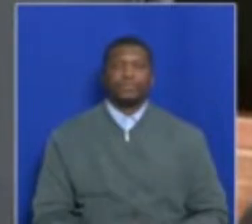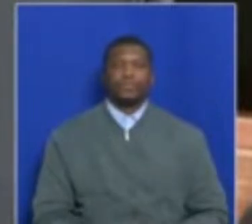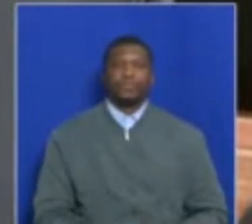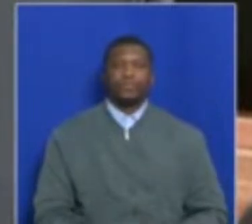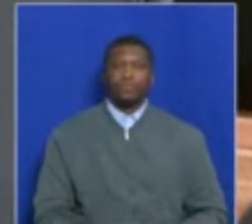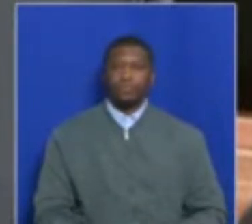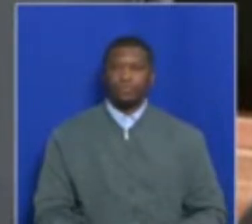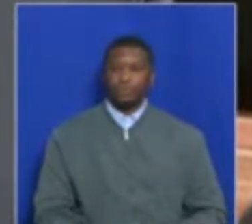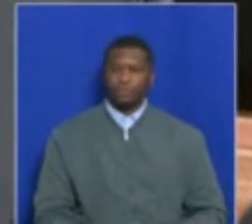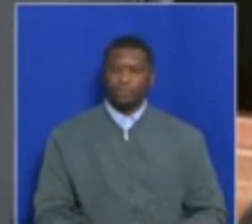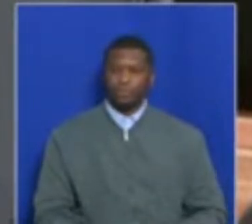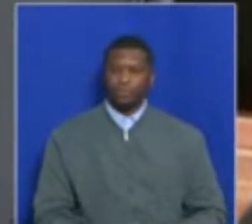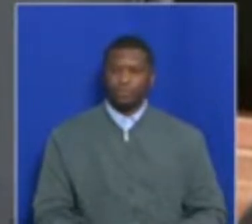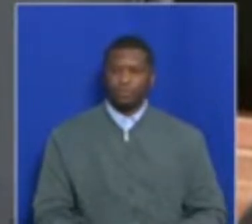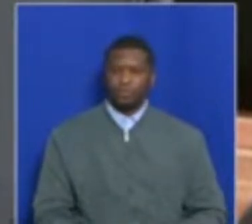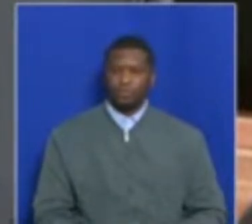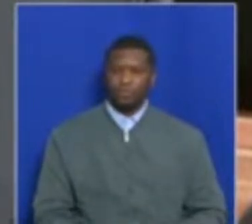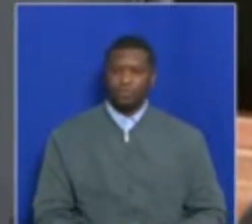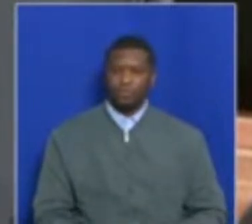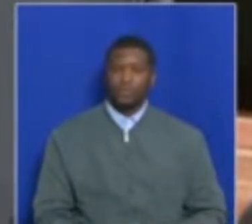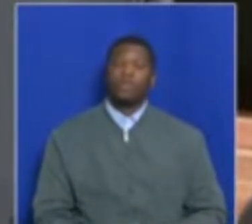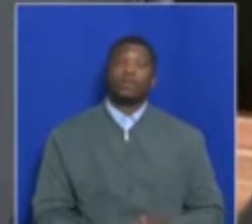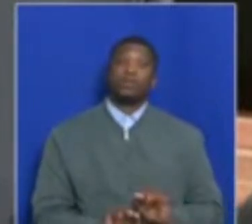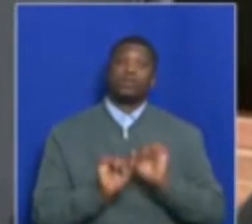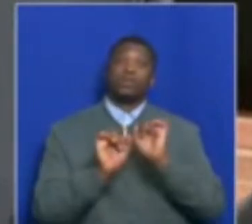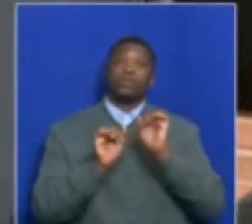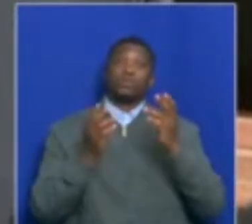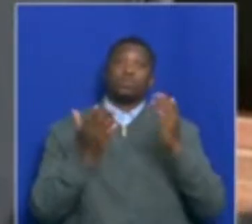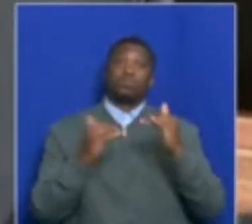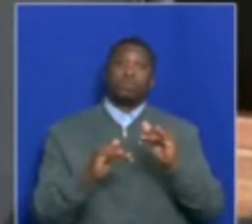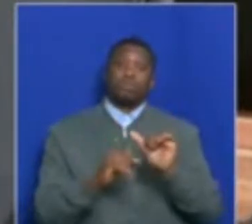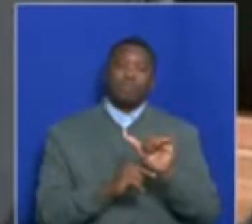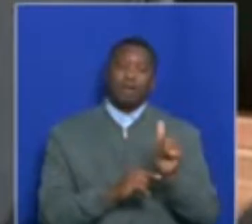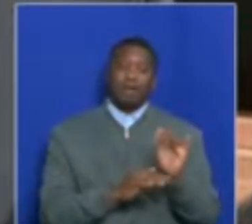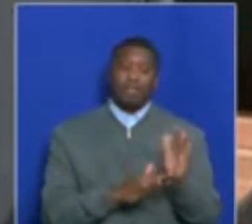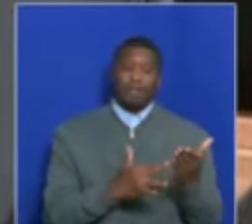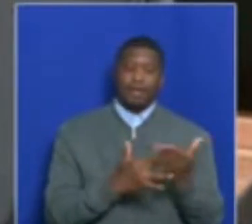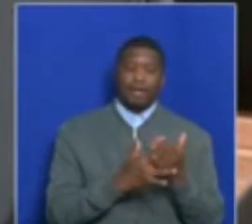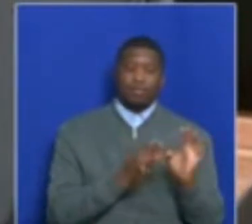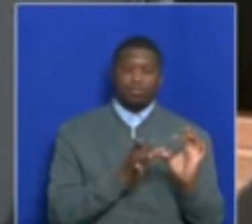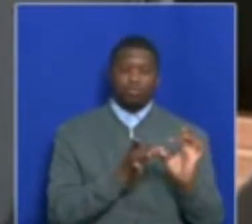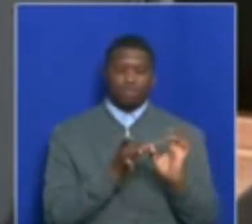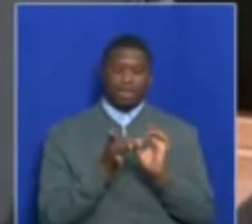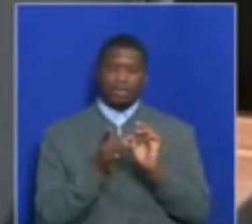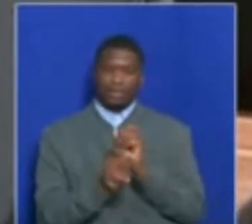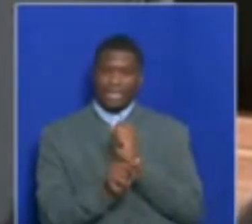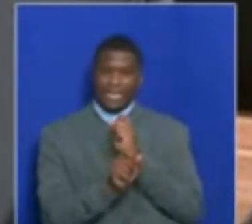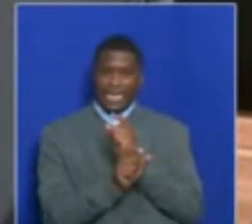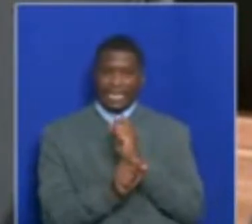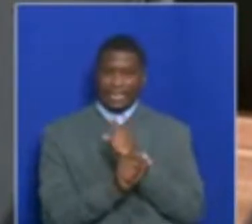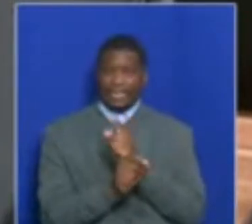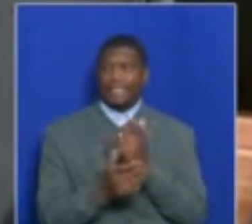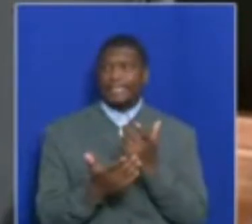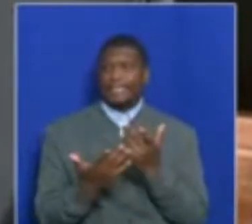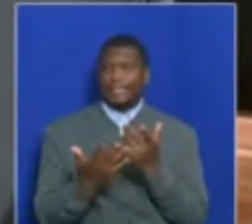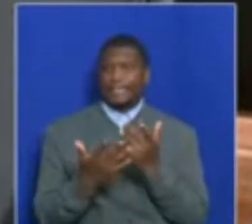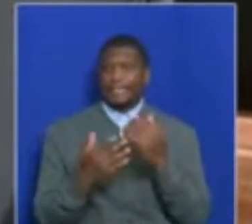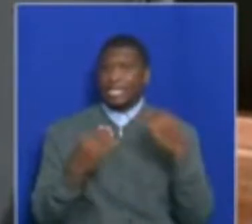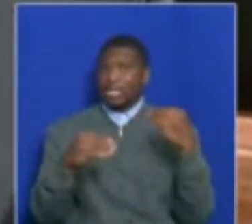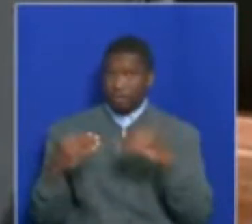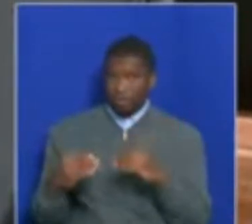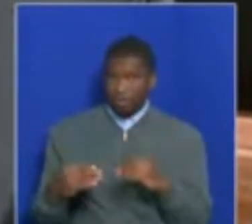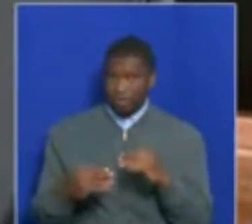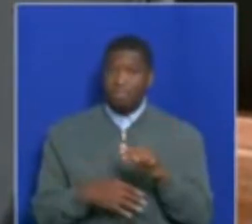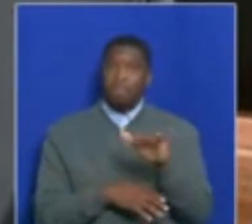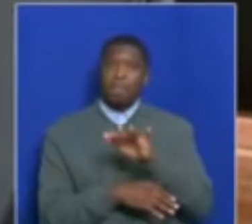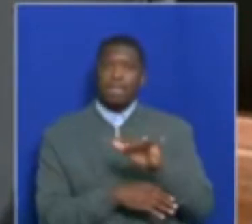You're referring to another case in relation to the taxi industry. Is that the Pinetown case? Pinetown case. And that you address